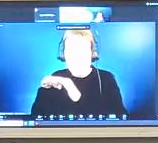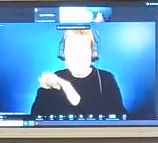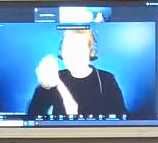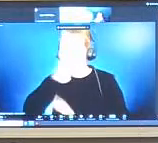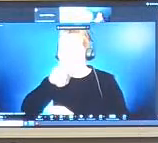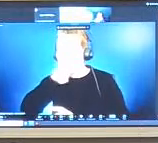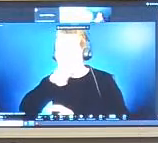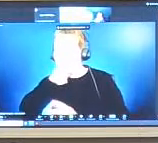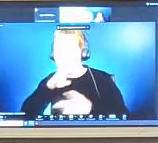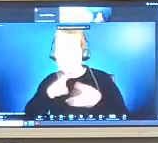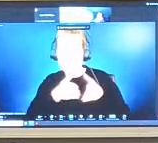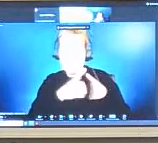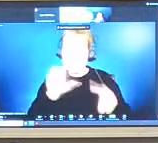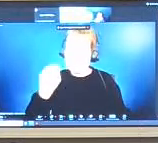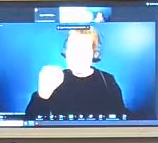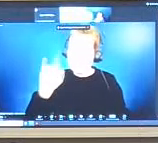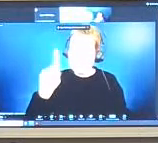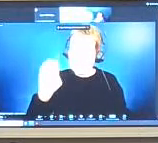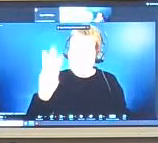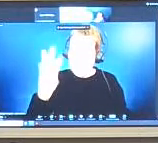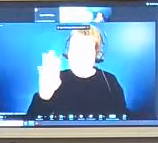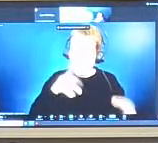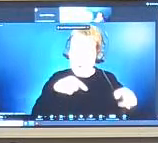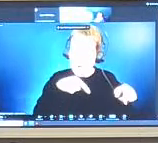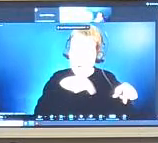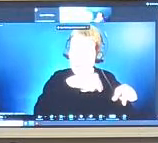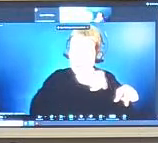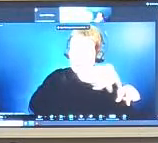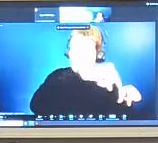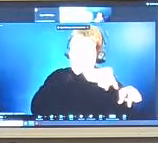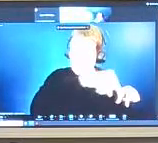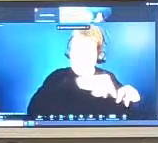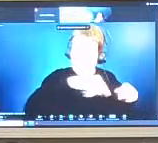get your casters caught,